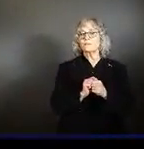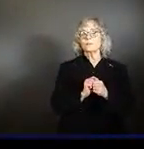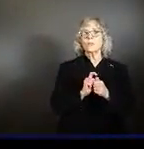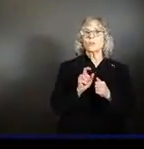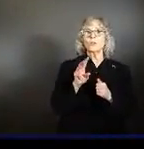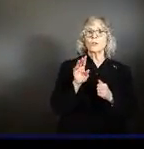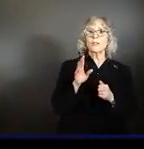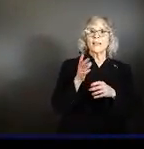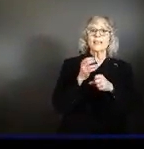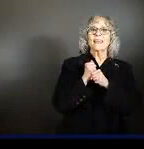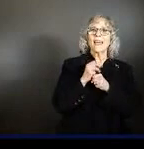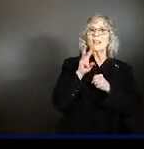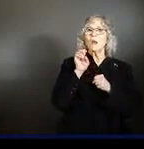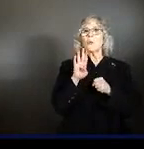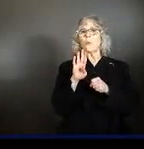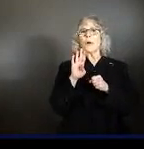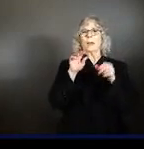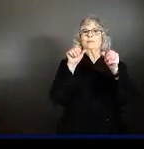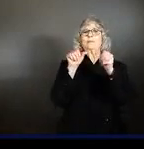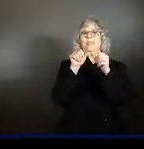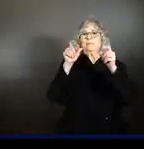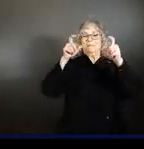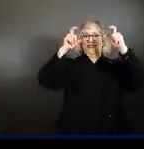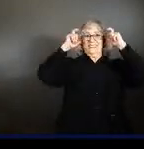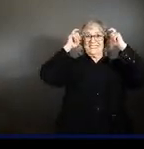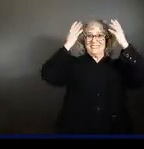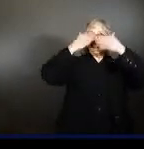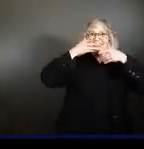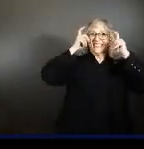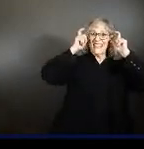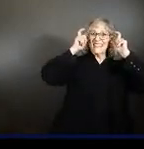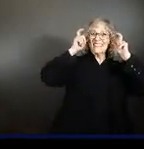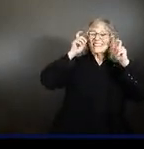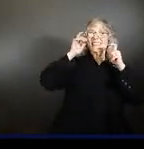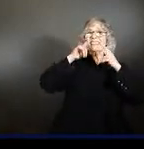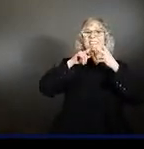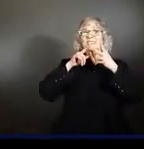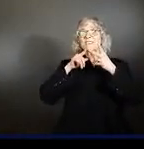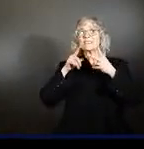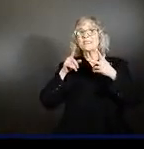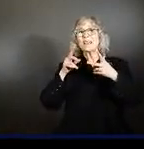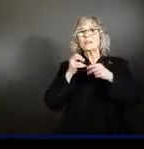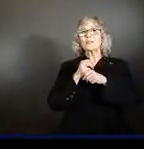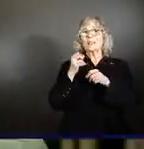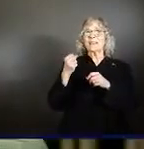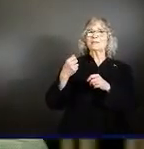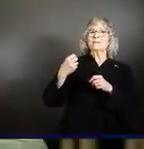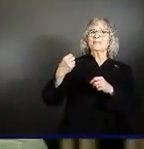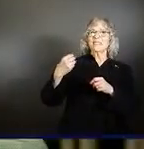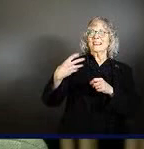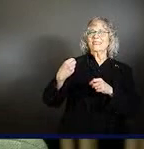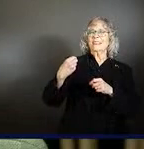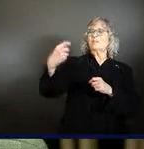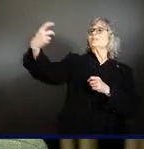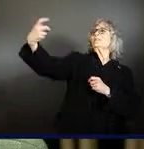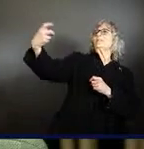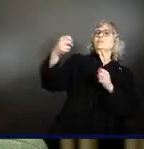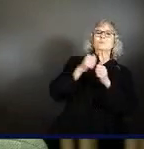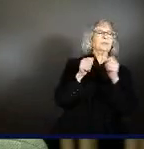sunglasses and take selfies in front of the newly released images. Now, if you want to go more in depth on the mission, visit